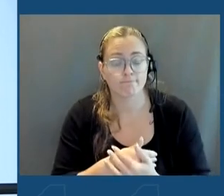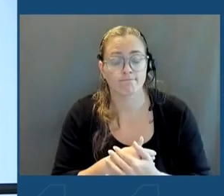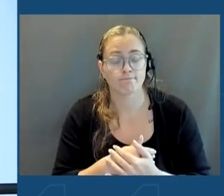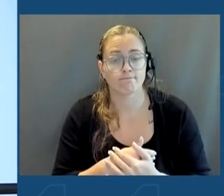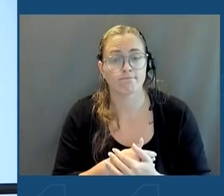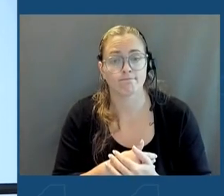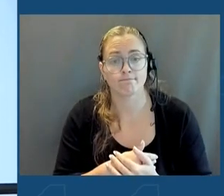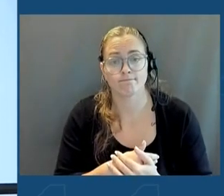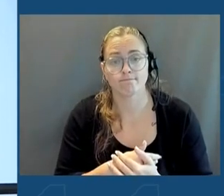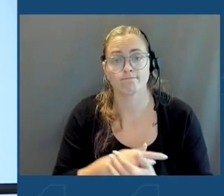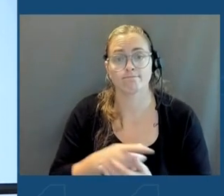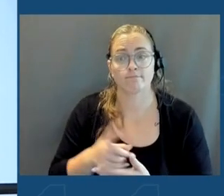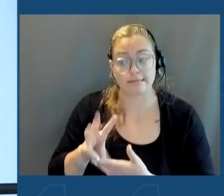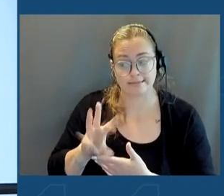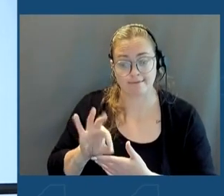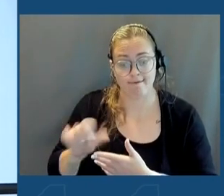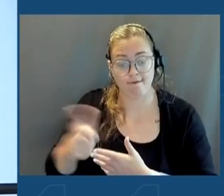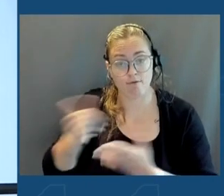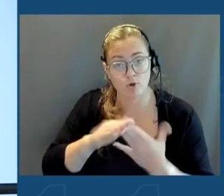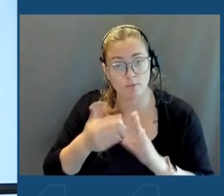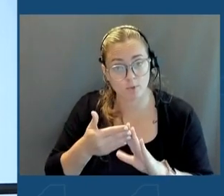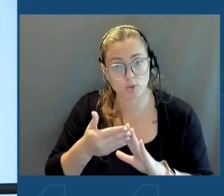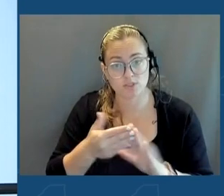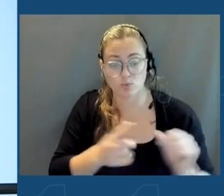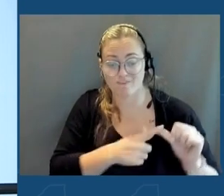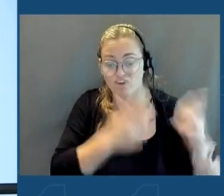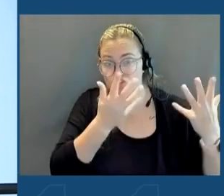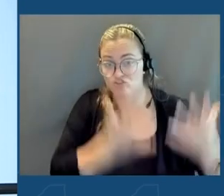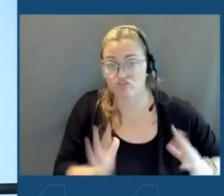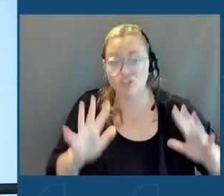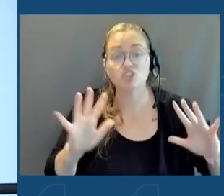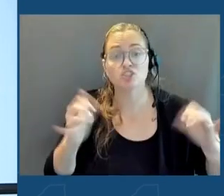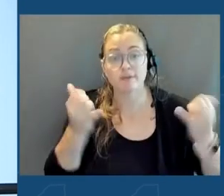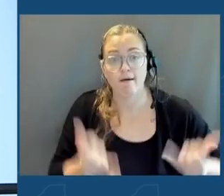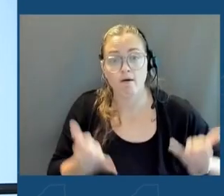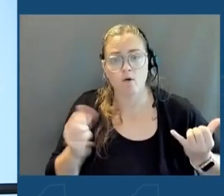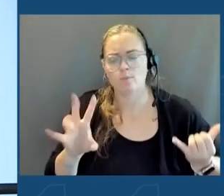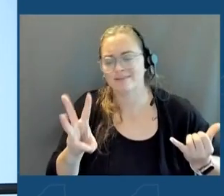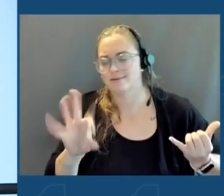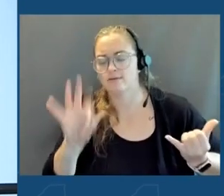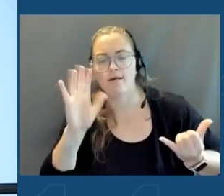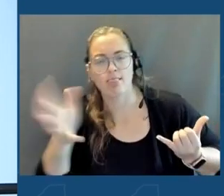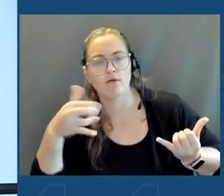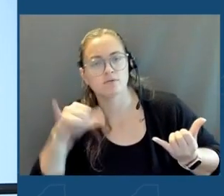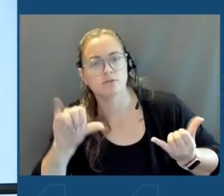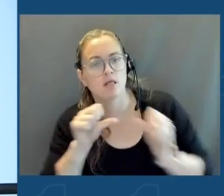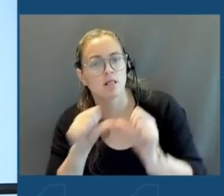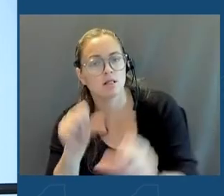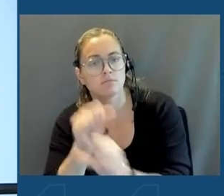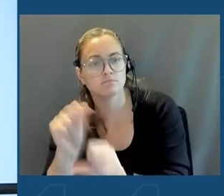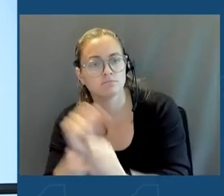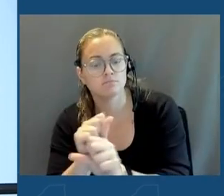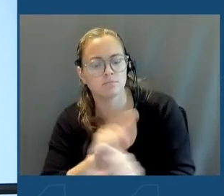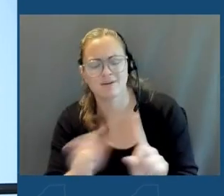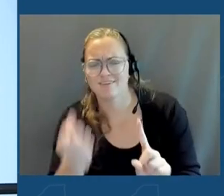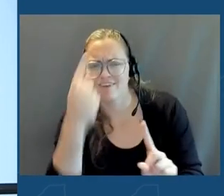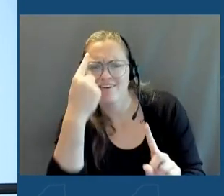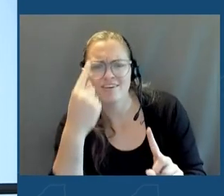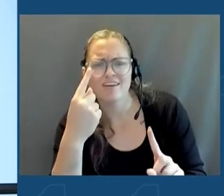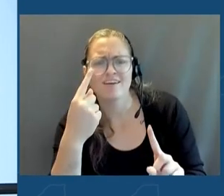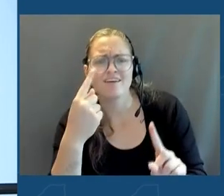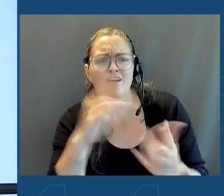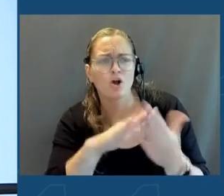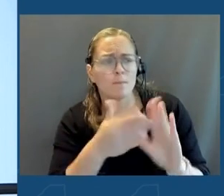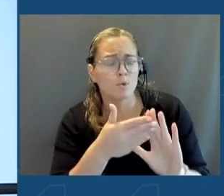Downtown Revitalization and our New York Forward. But all of it comes down to the fact that we will not leave any community